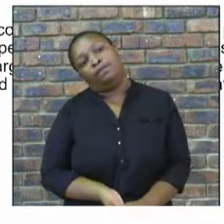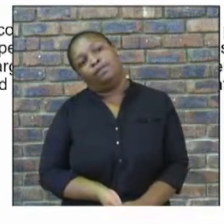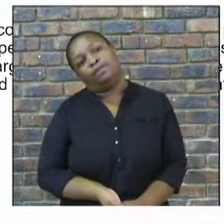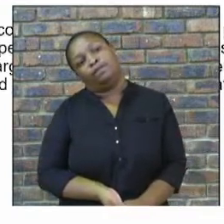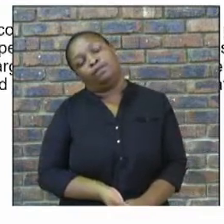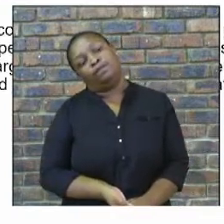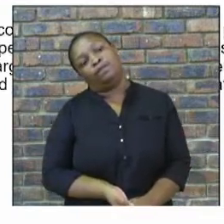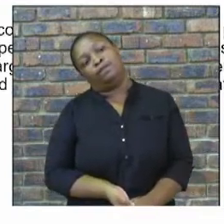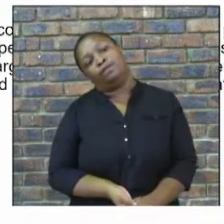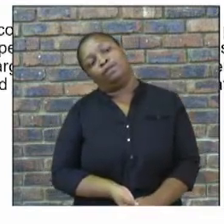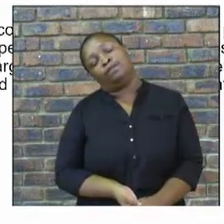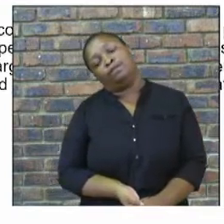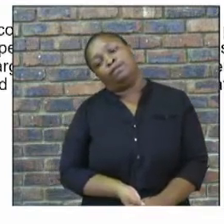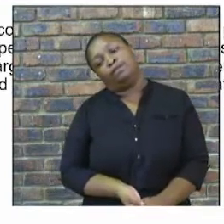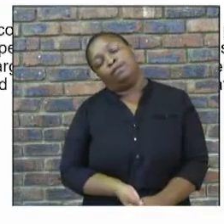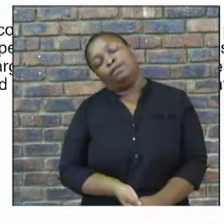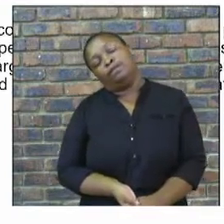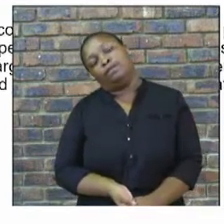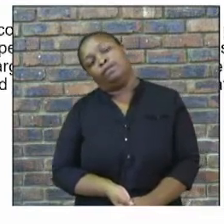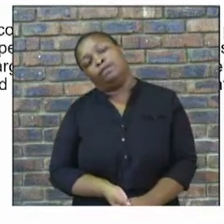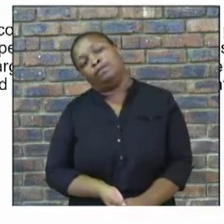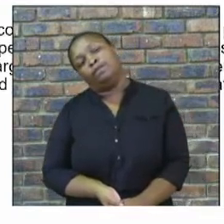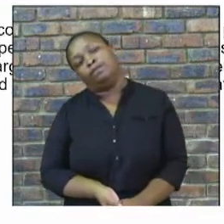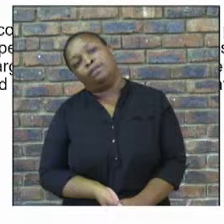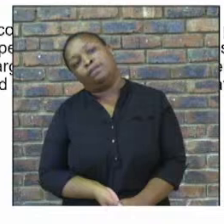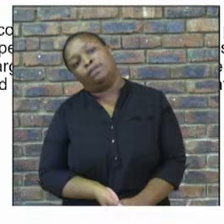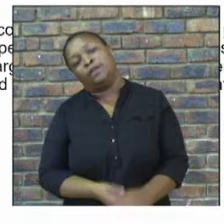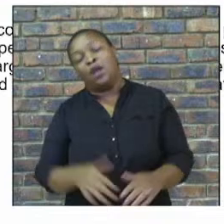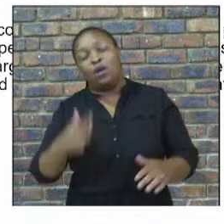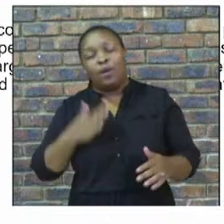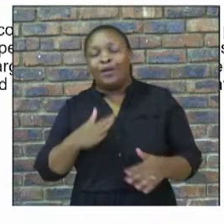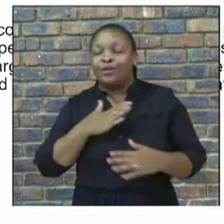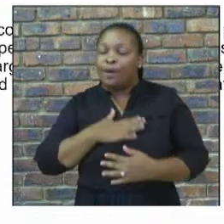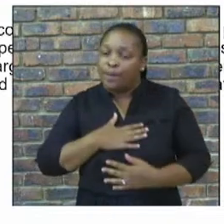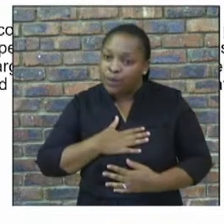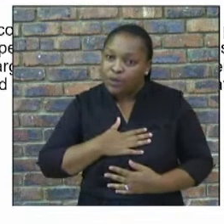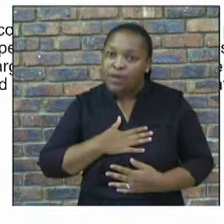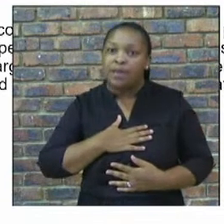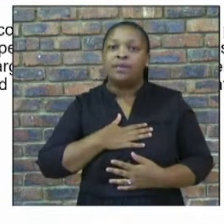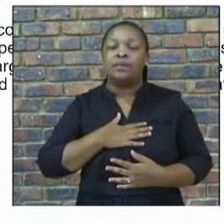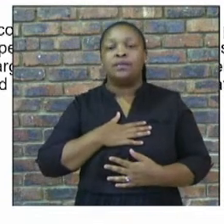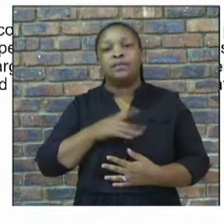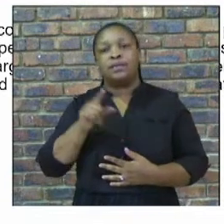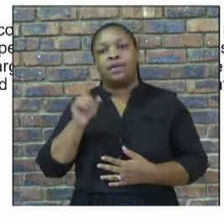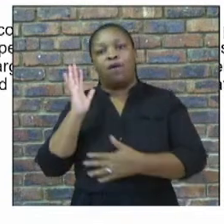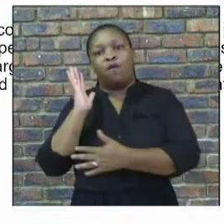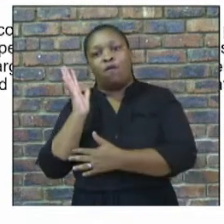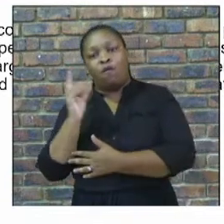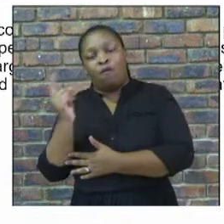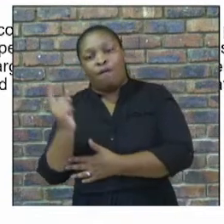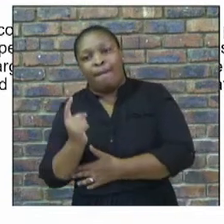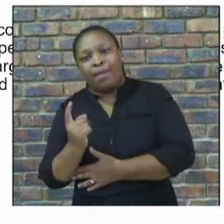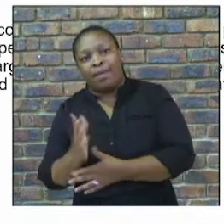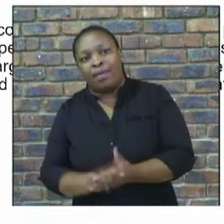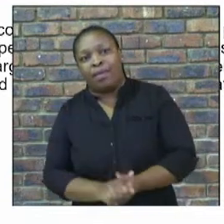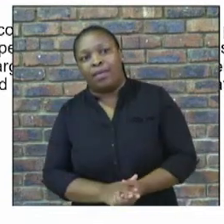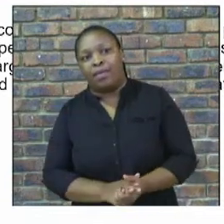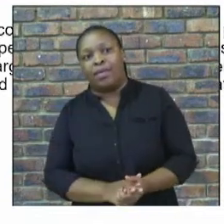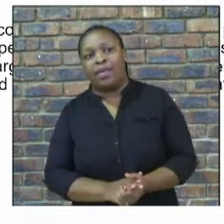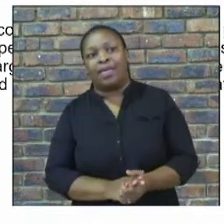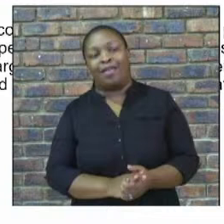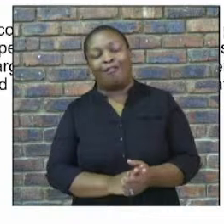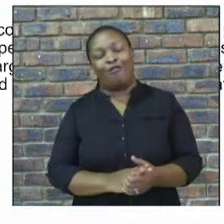gabotse. So we also, what we also want to appreciate ka this bill, gore it also is proposing the consequential